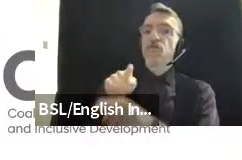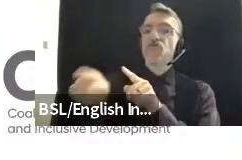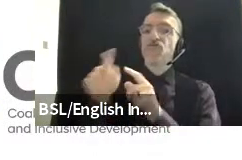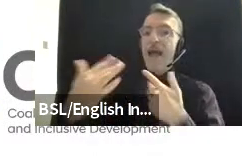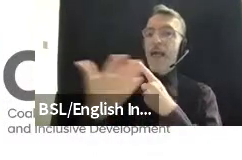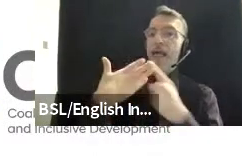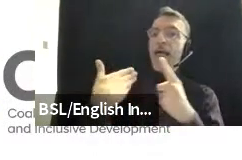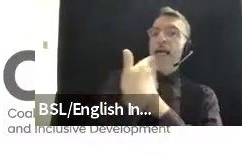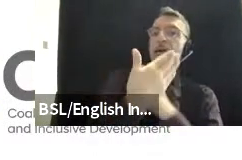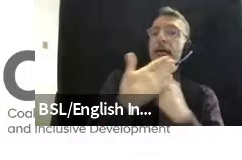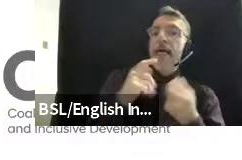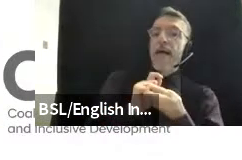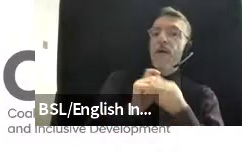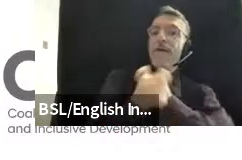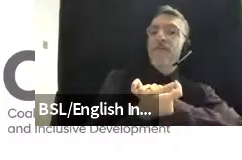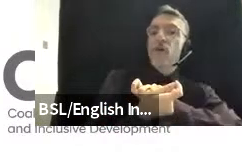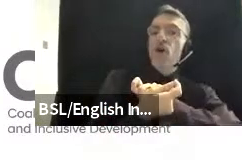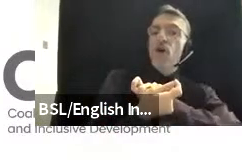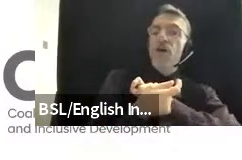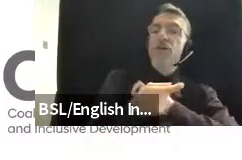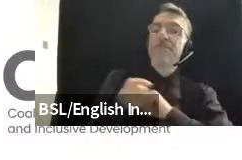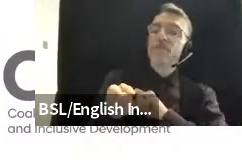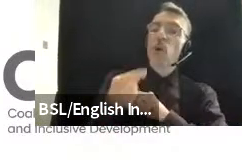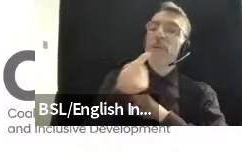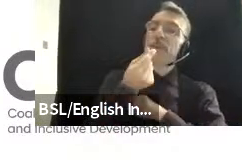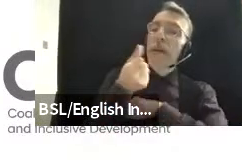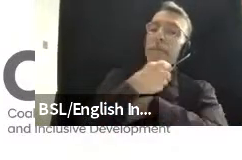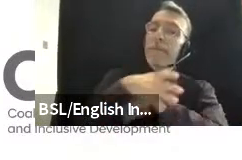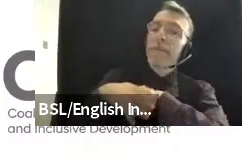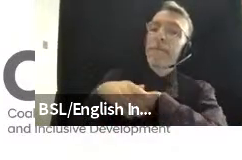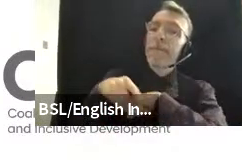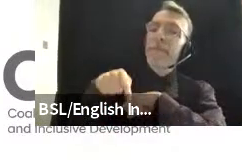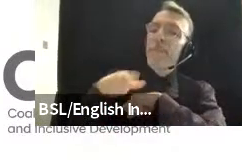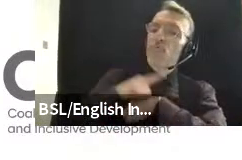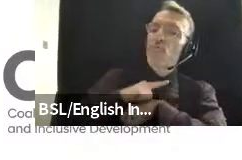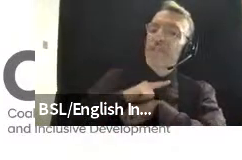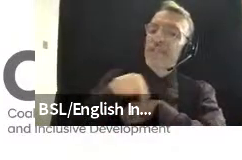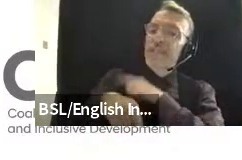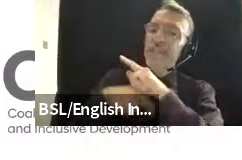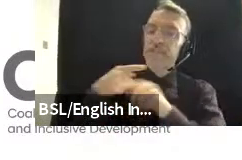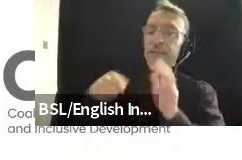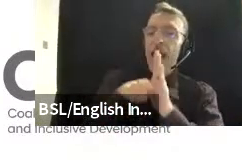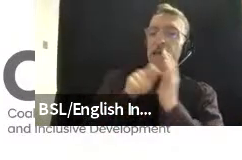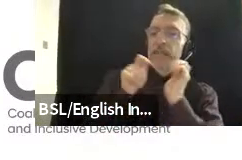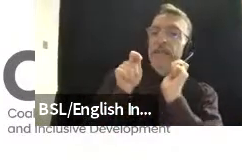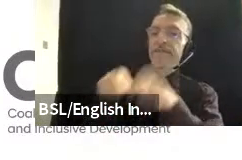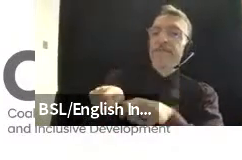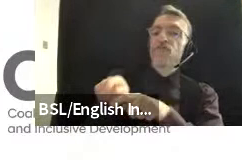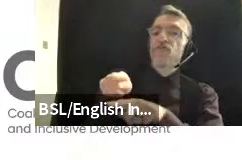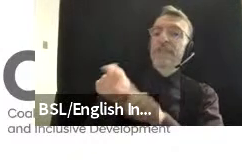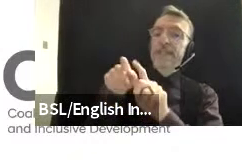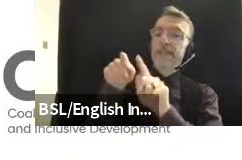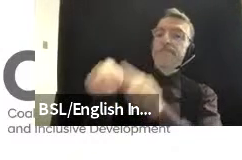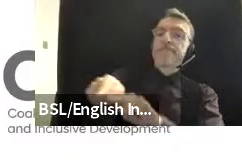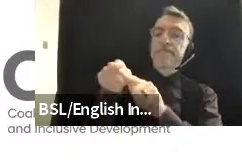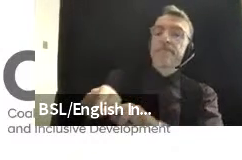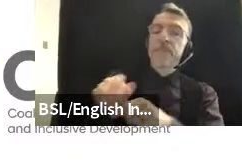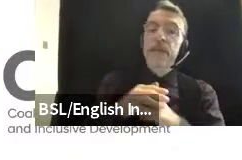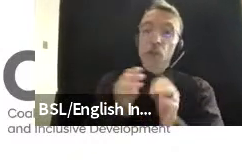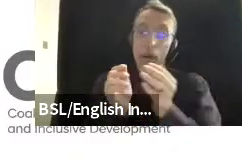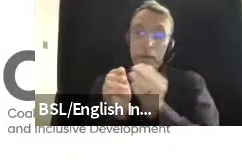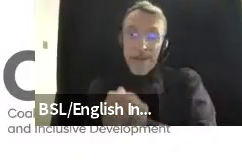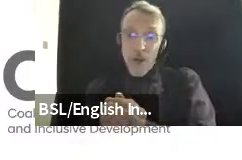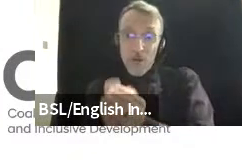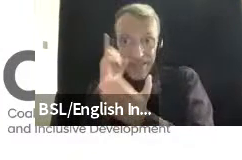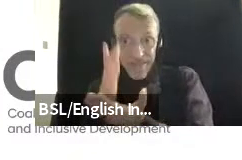them. And this seemed to be the root of some of the very negative treatment. And then people from minority